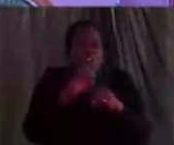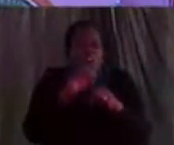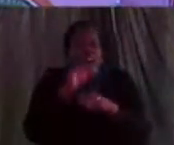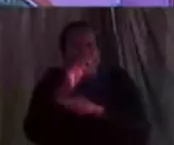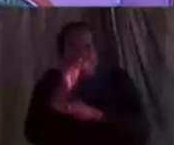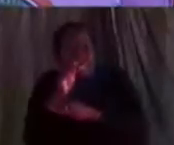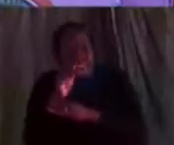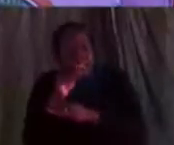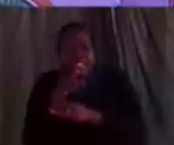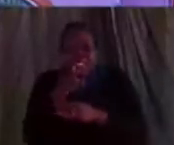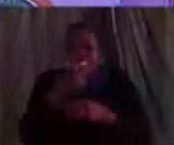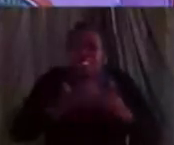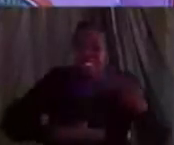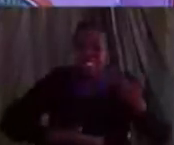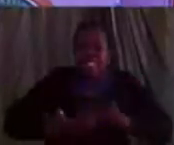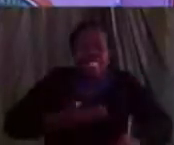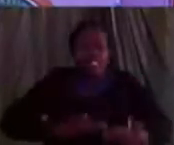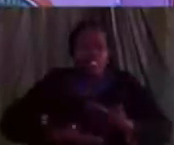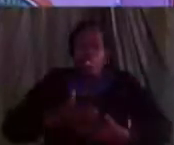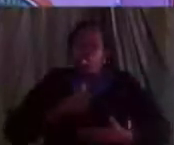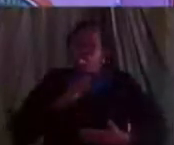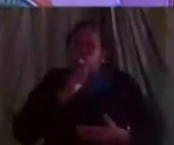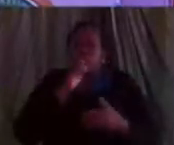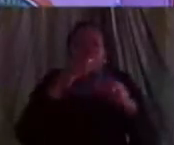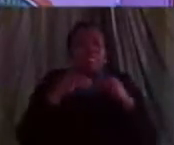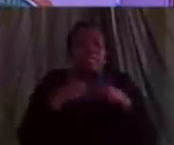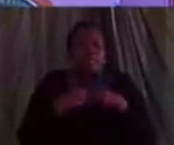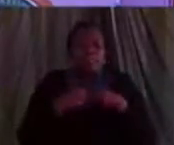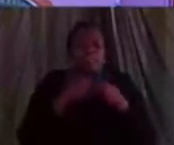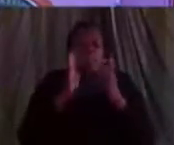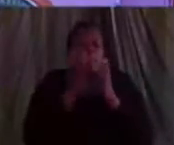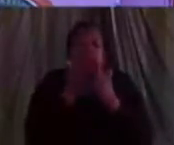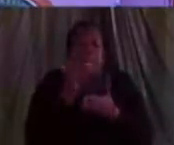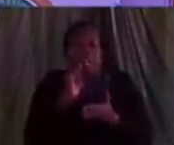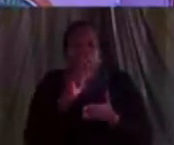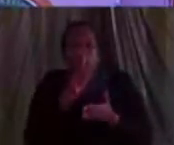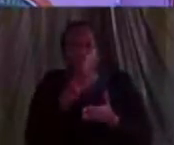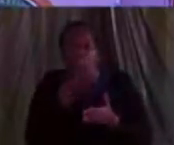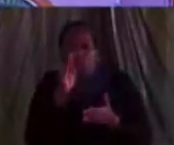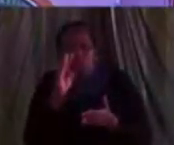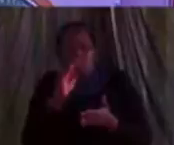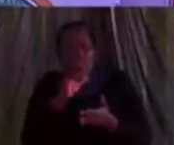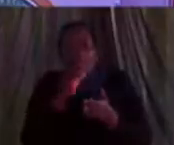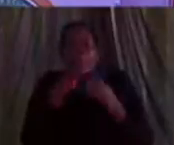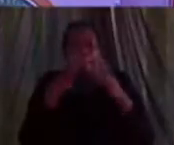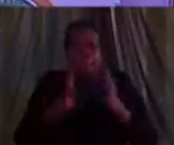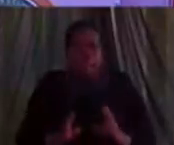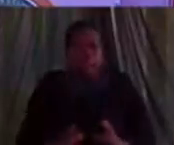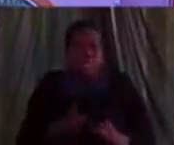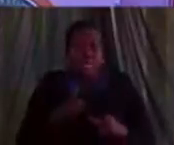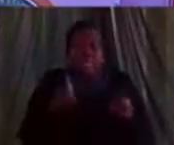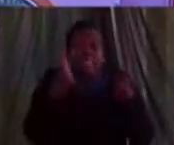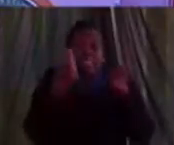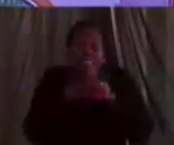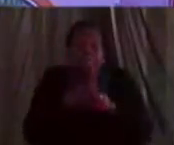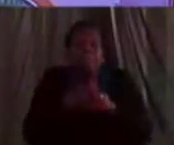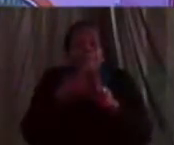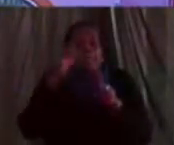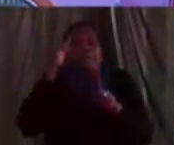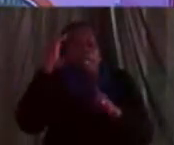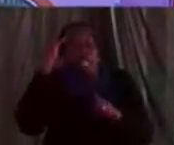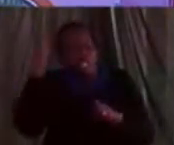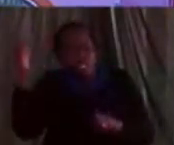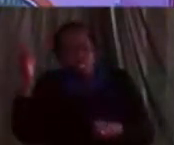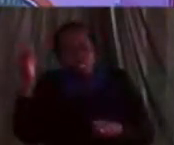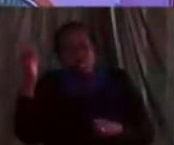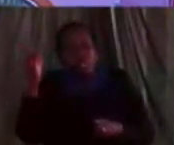that interaction is not permitted by one of the parties, and therefore it becomes an issue. To be able